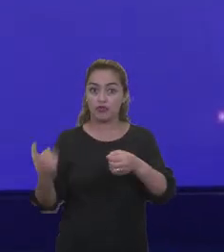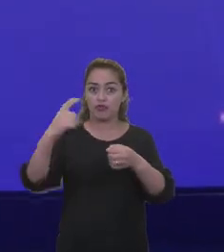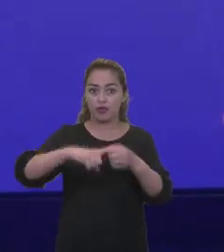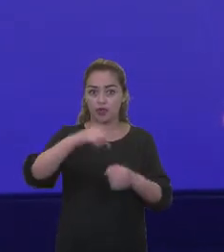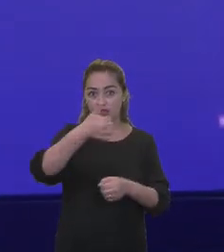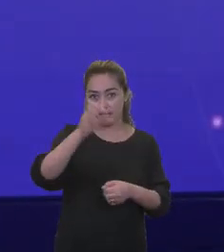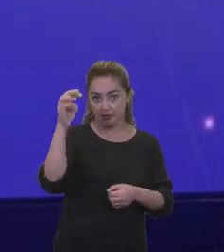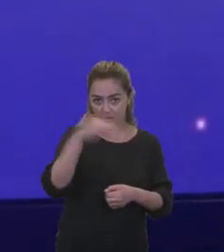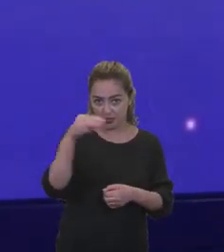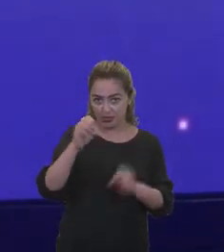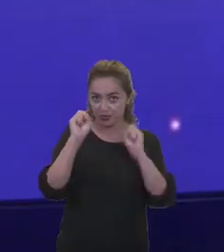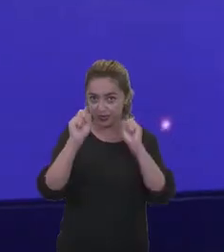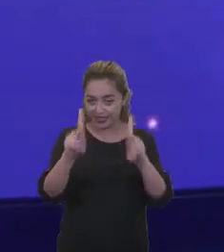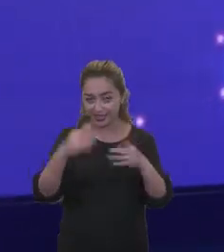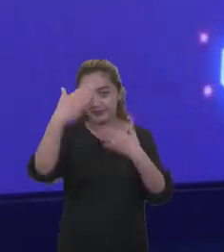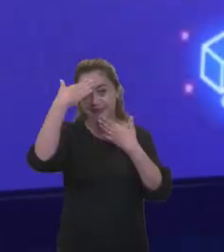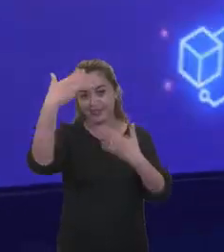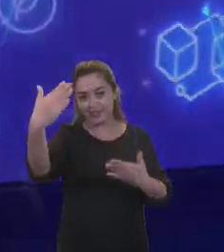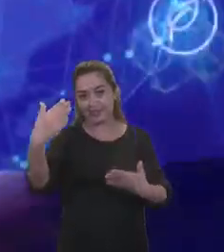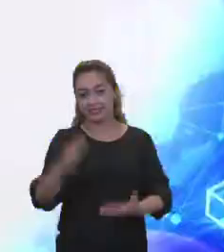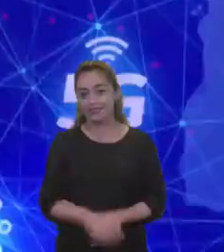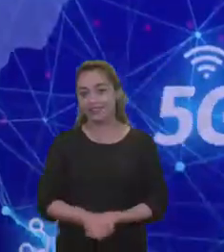be back in 10 minutes, okay? Thank you.